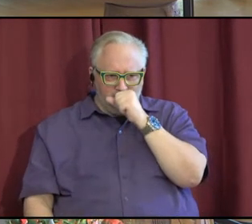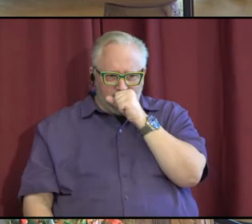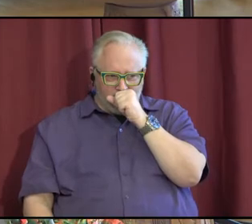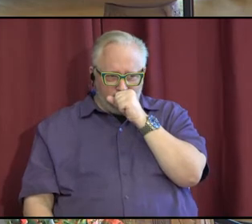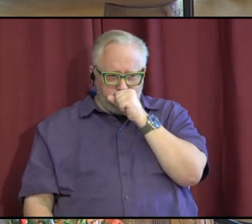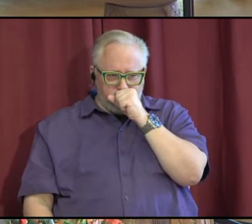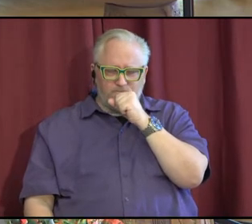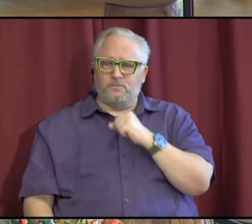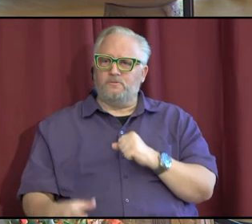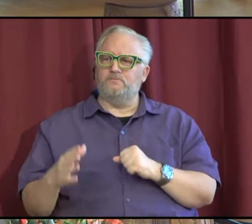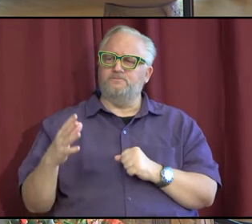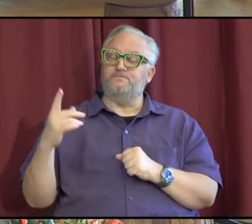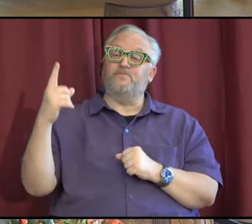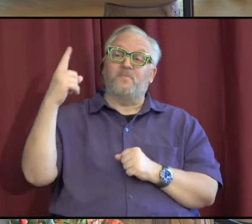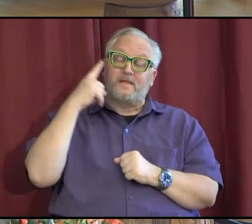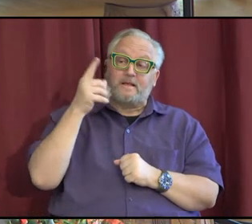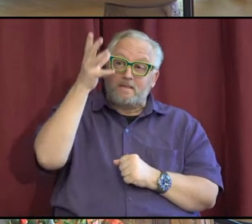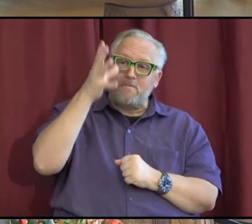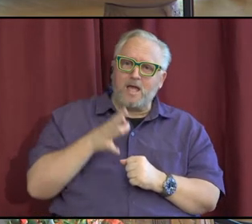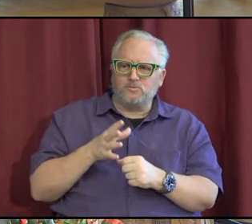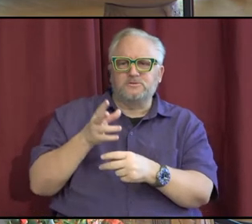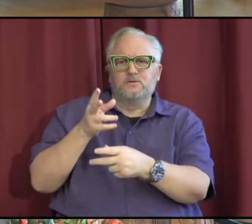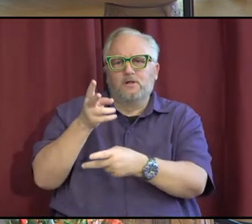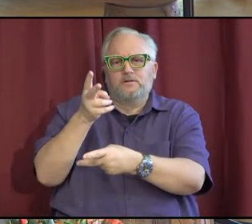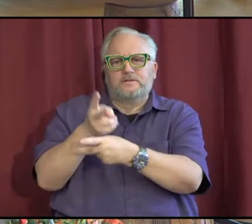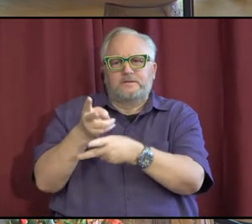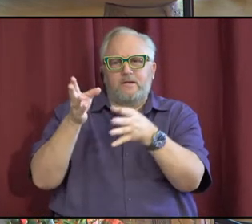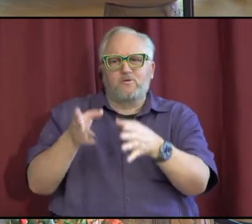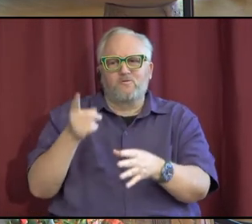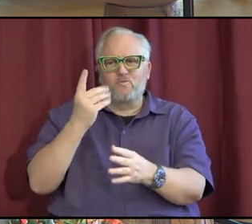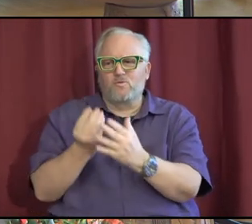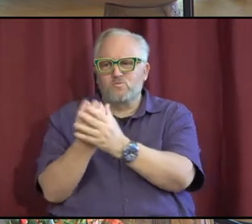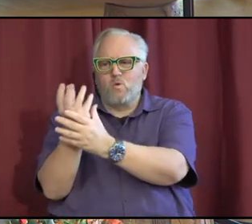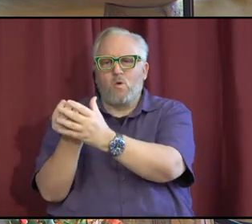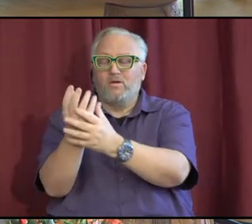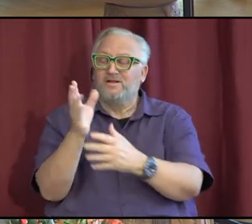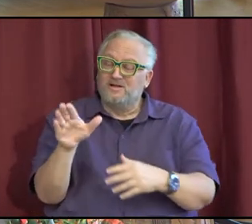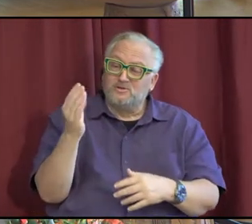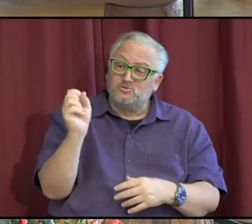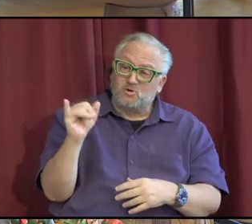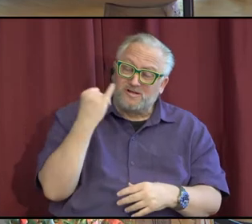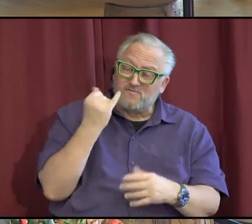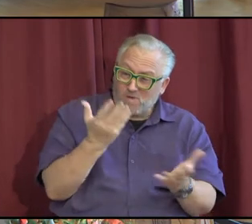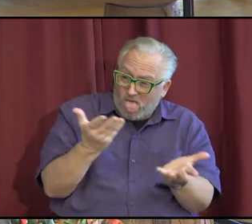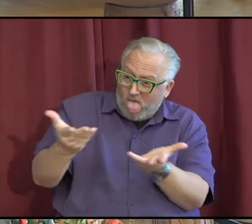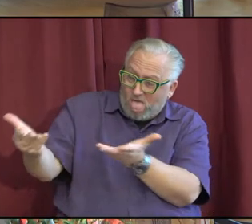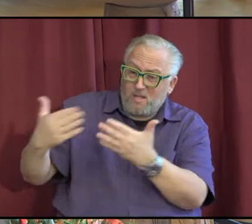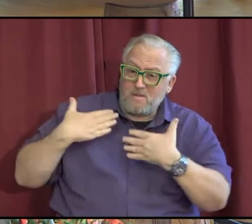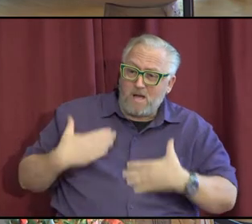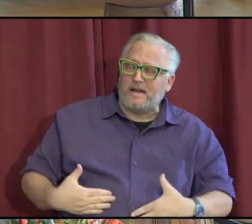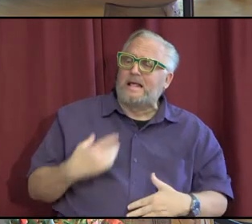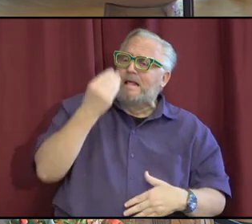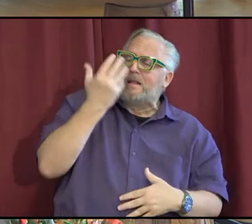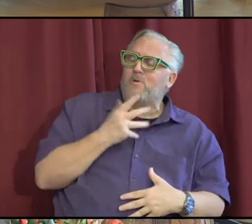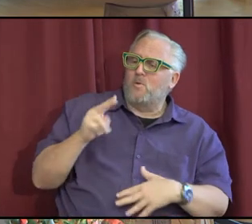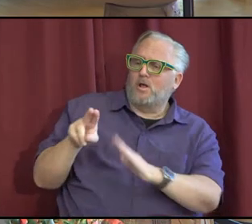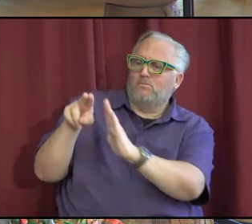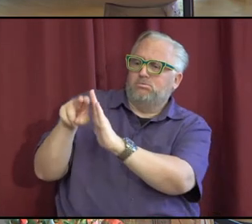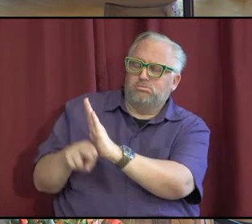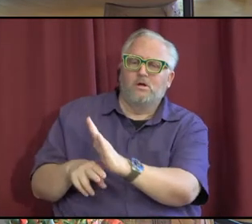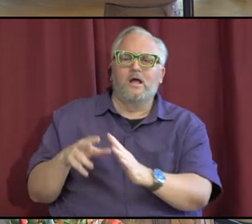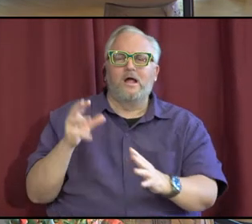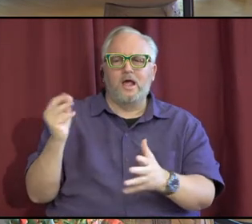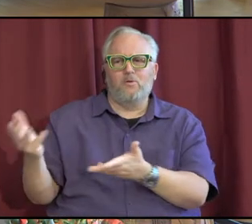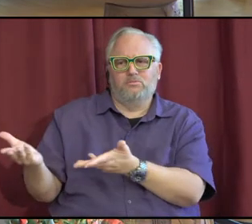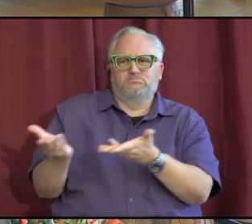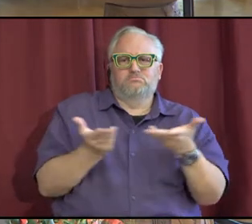Supposing him to be the gardener, she said to him, "Sir, if you have carried him away, tell me where you have laid him, and I will take